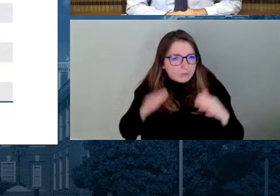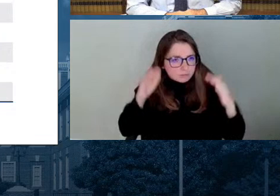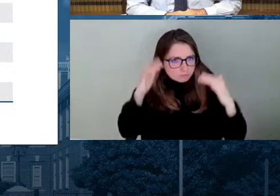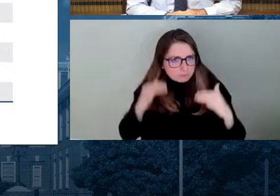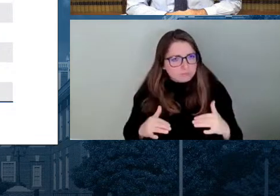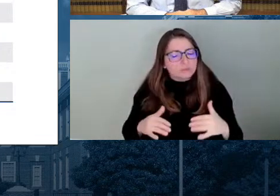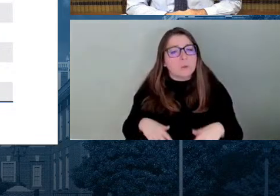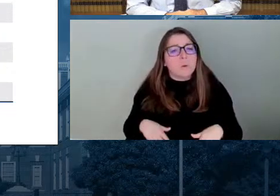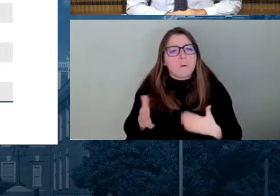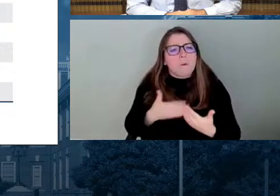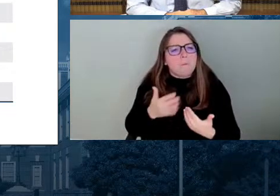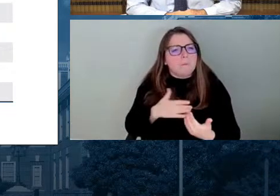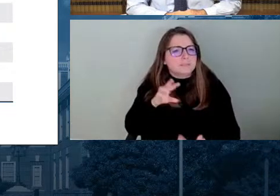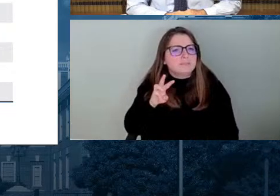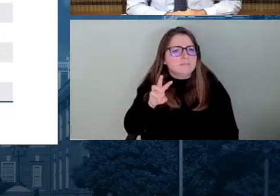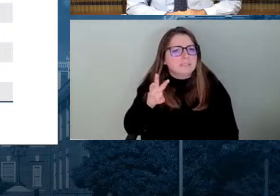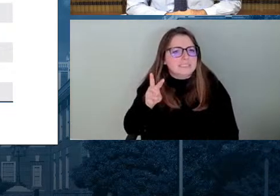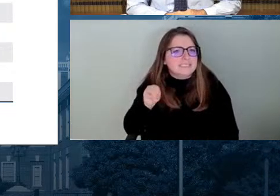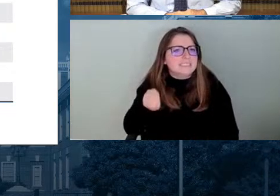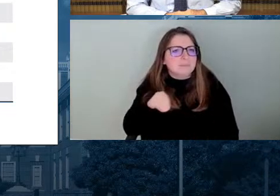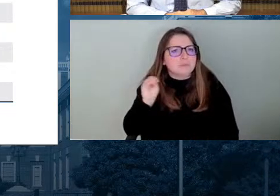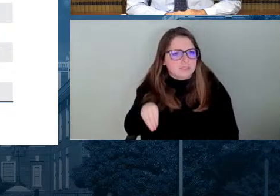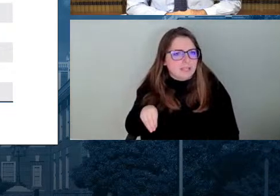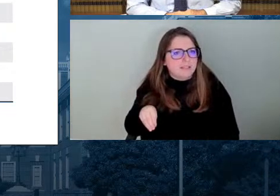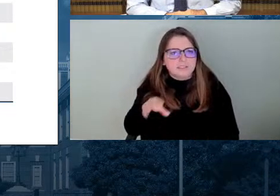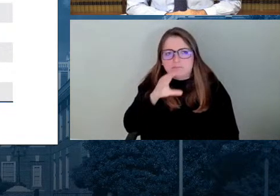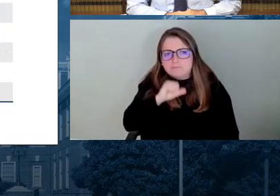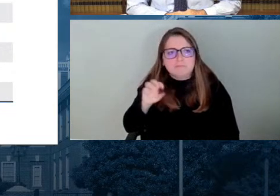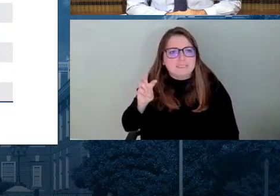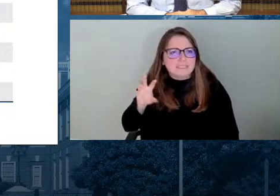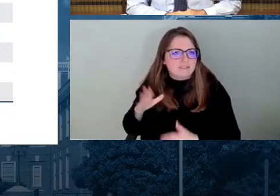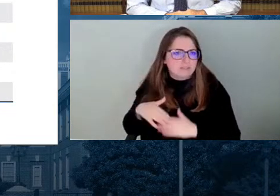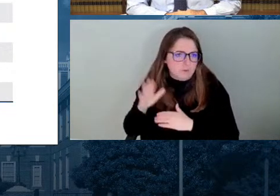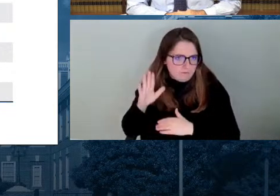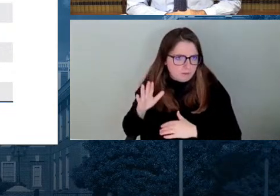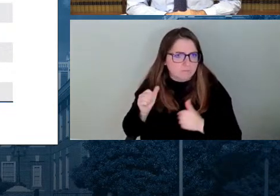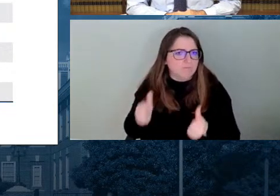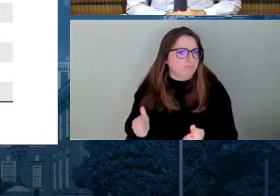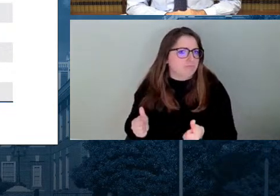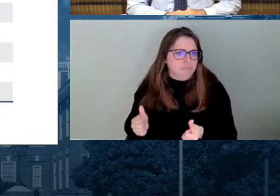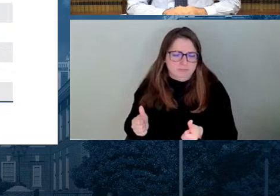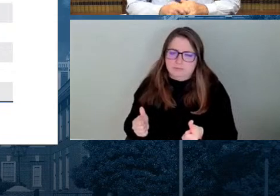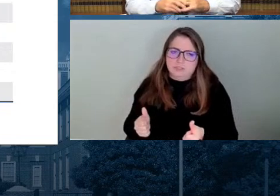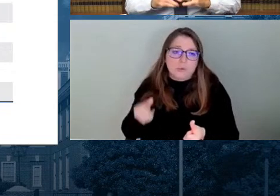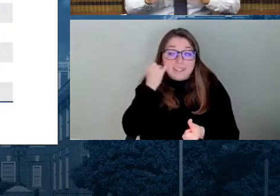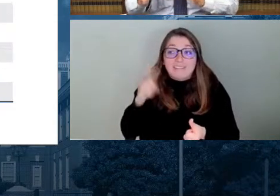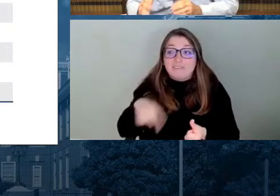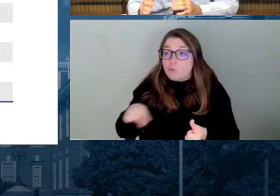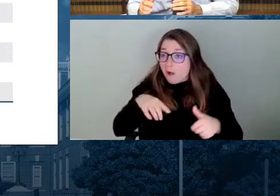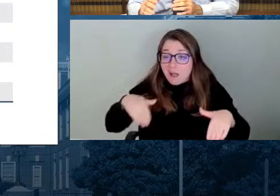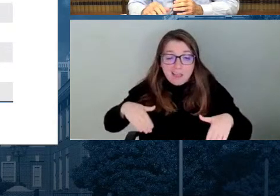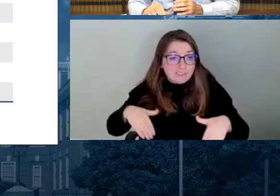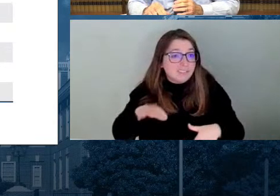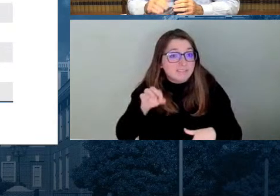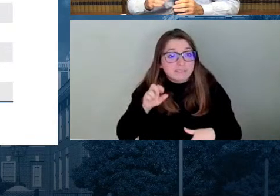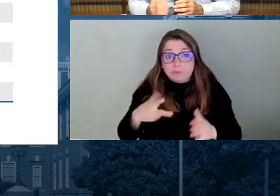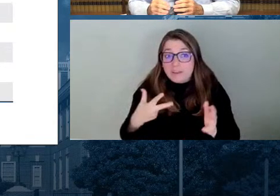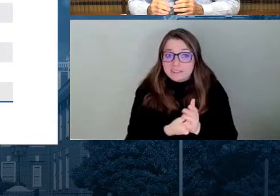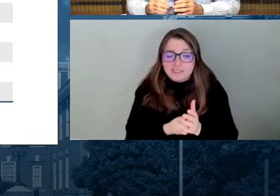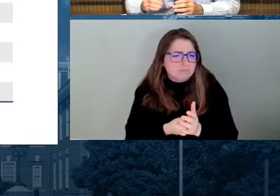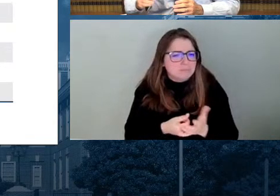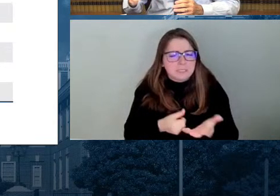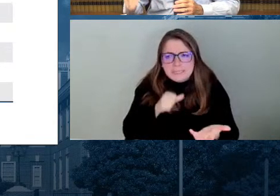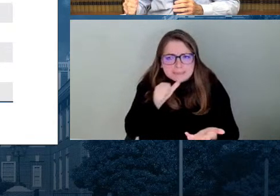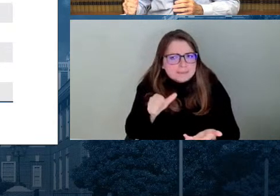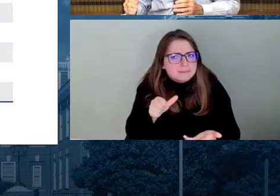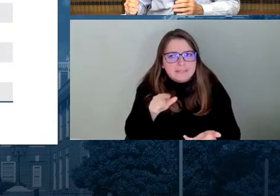So pretty good number there. We'd like to push that up. So if you haven't gotten your flu vaccine, it's not too late. Actually, some people